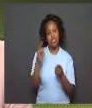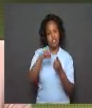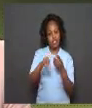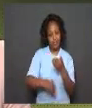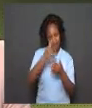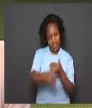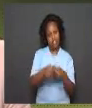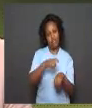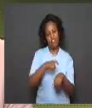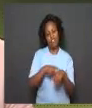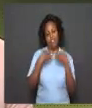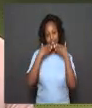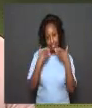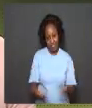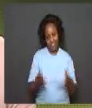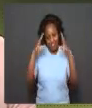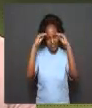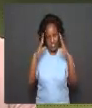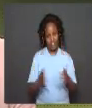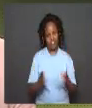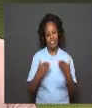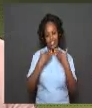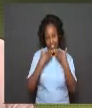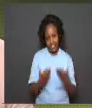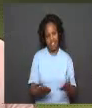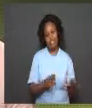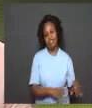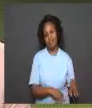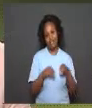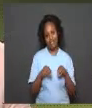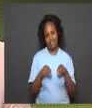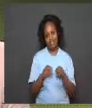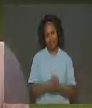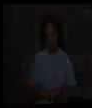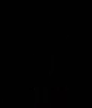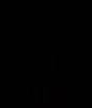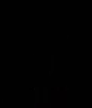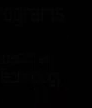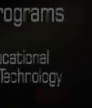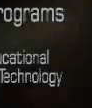Until next time, thank you, teacher. Thank you, students.